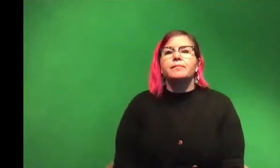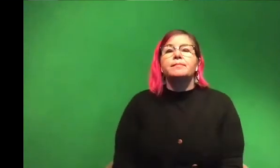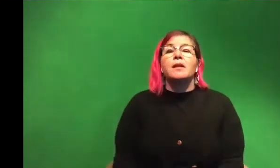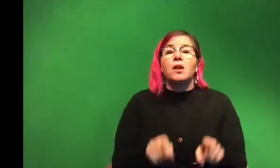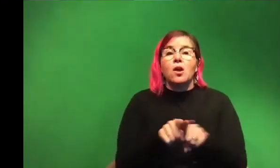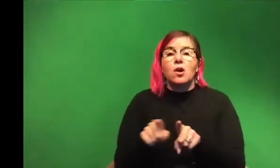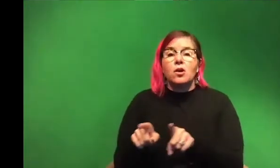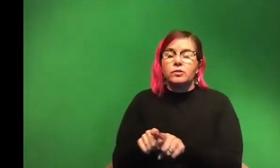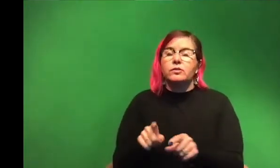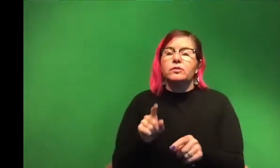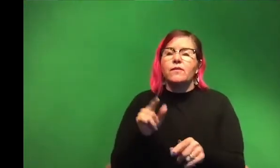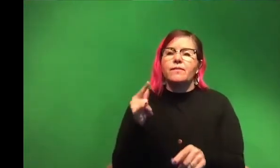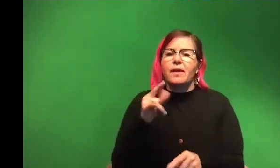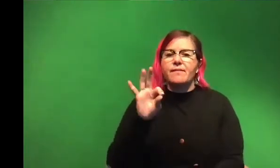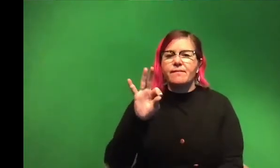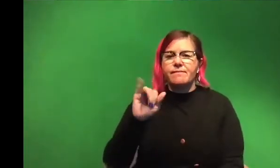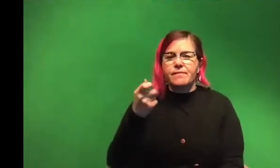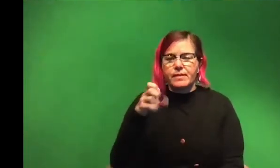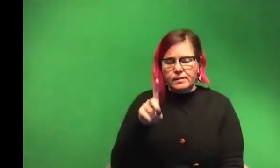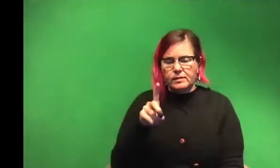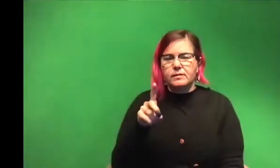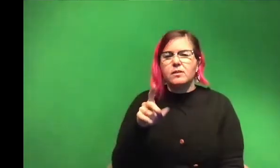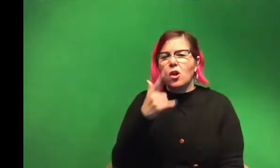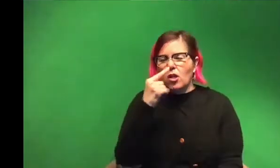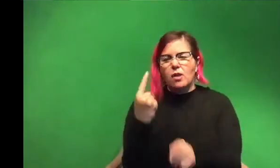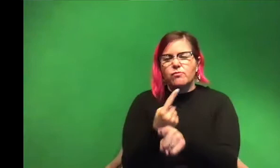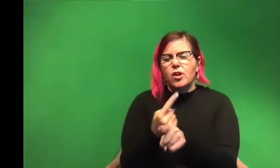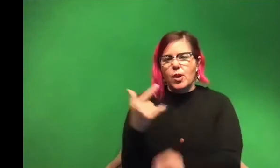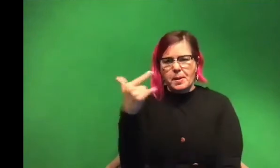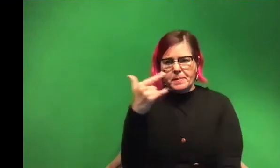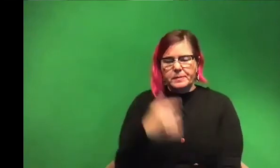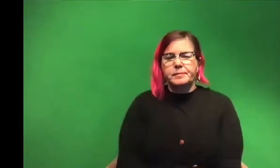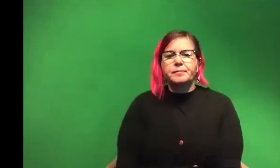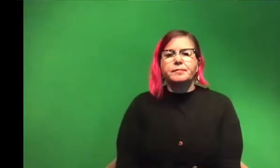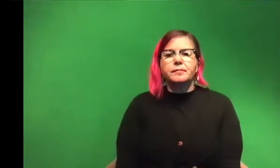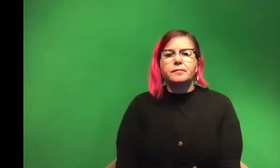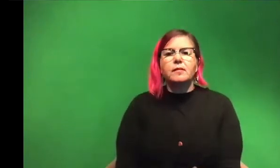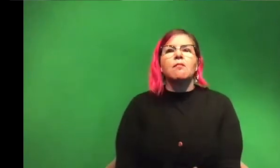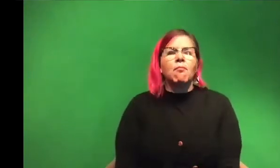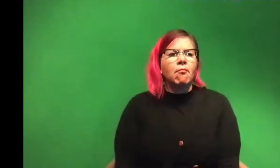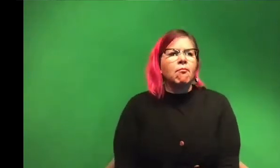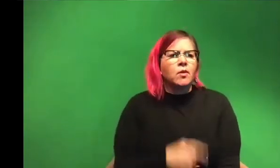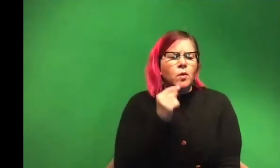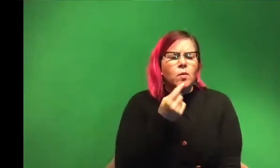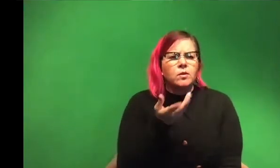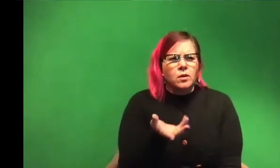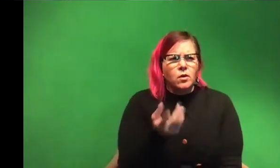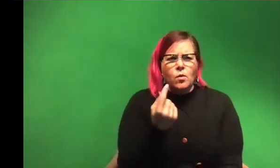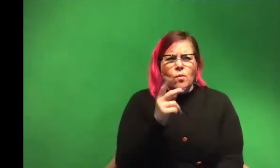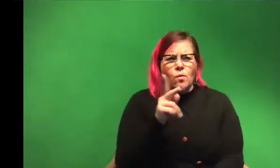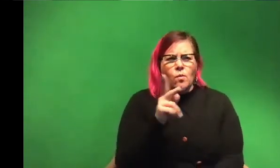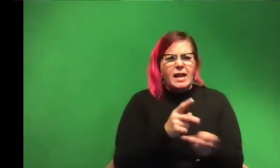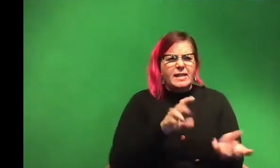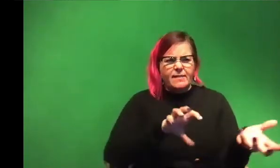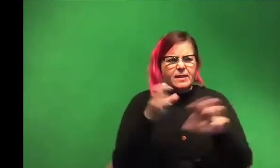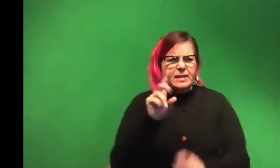fly fixed-wing aircraft, so the ones that look like traditional airplanes. Cool. So what kind of disasters are